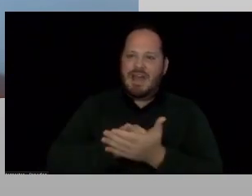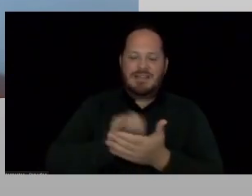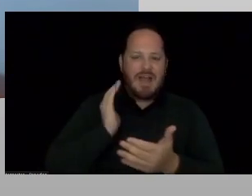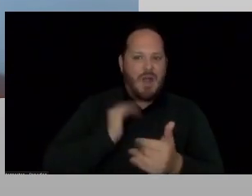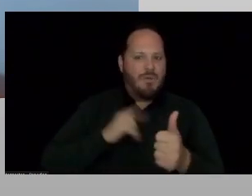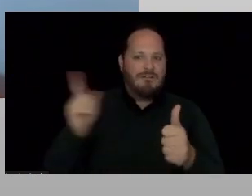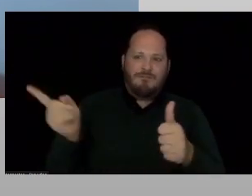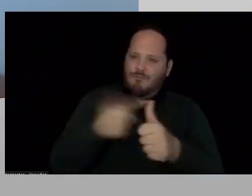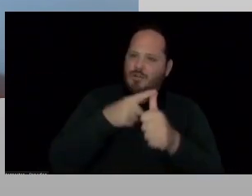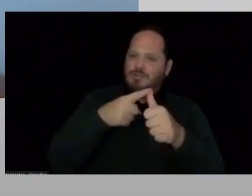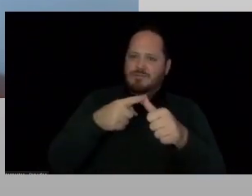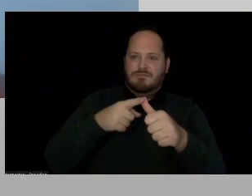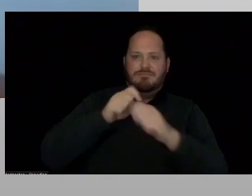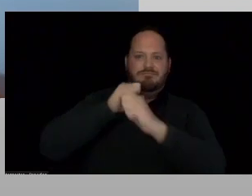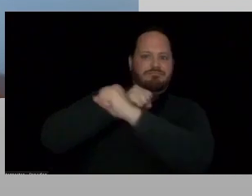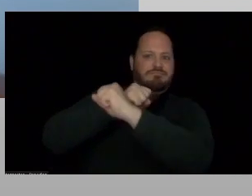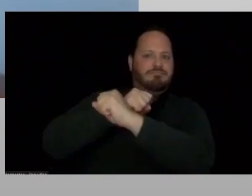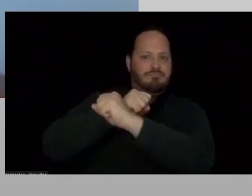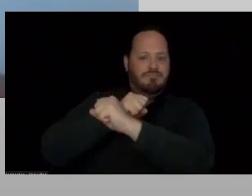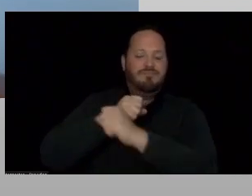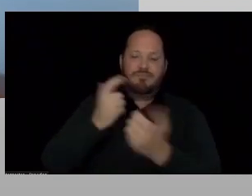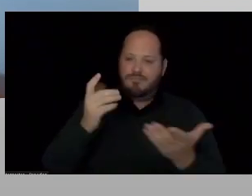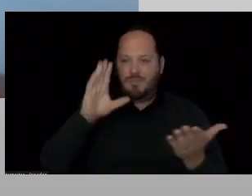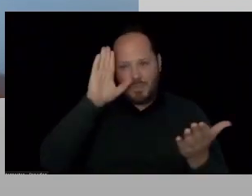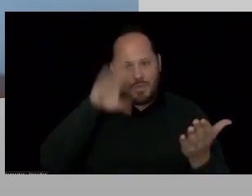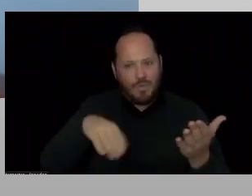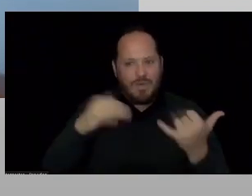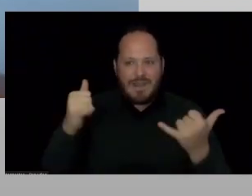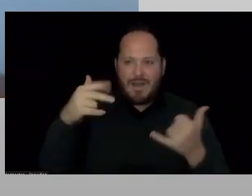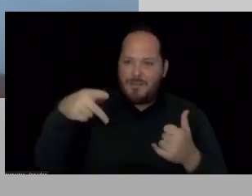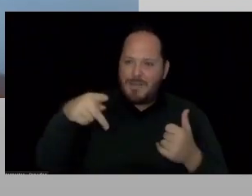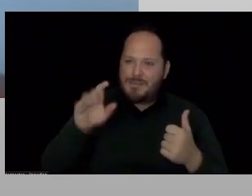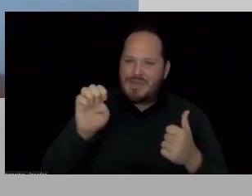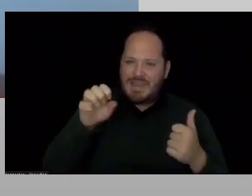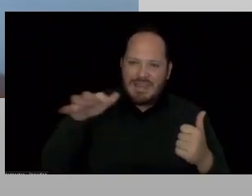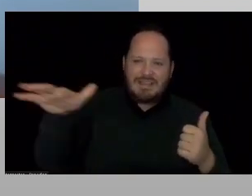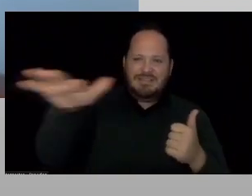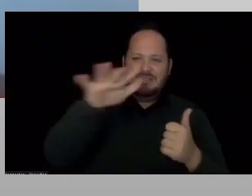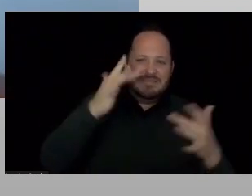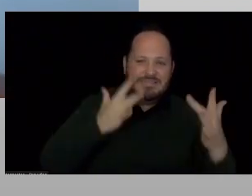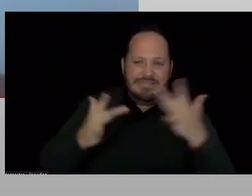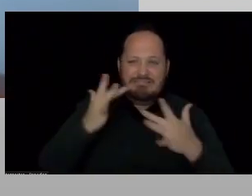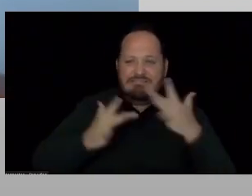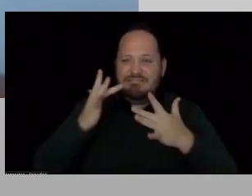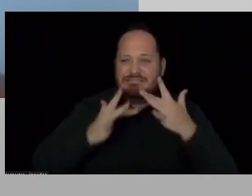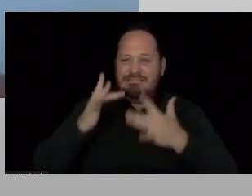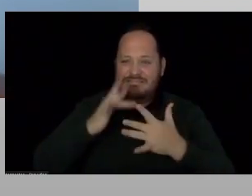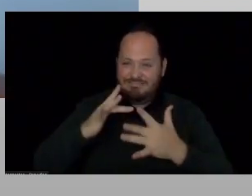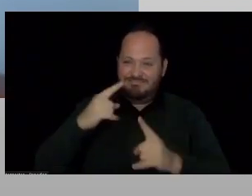now it is in extremely short supply, including in hospitals. And yet